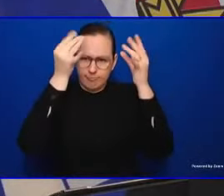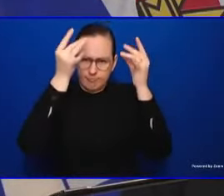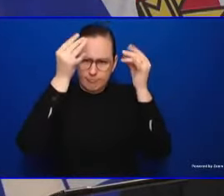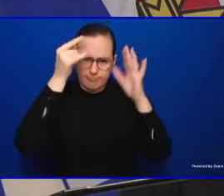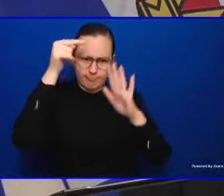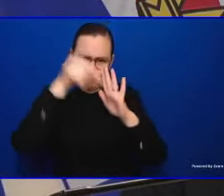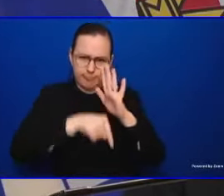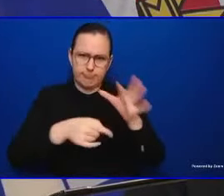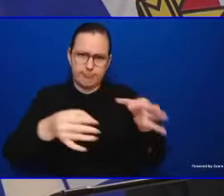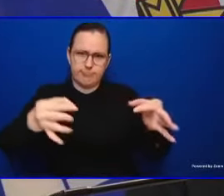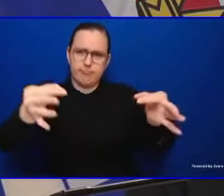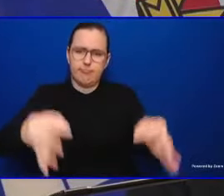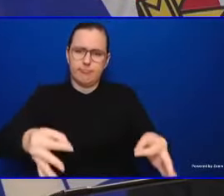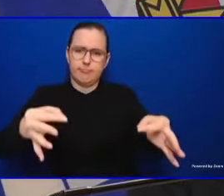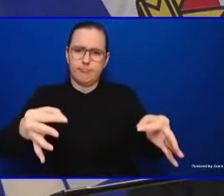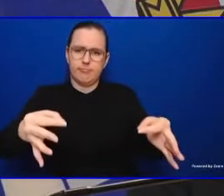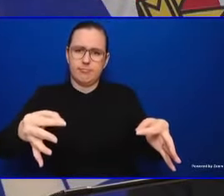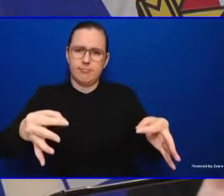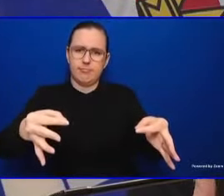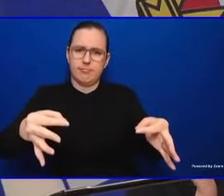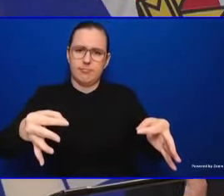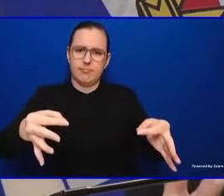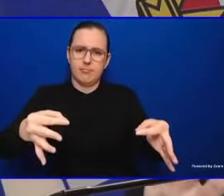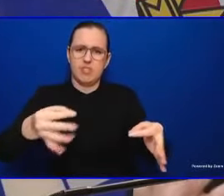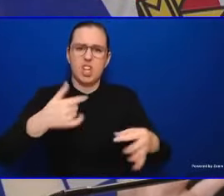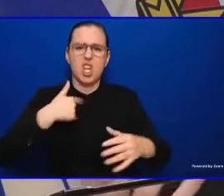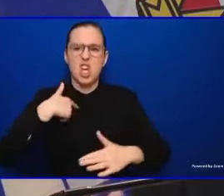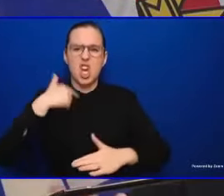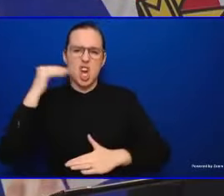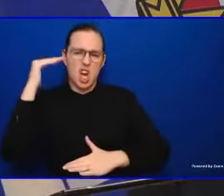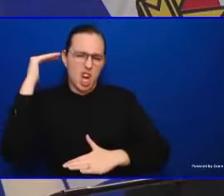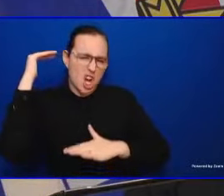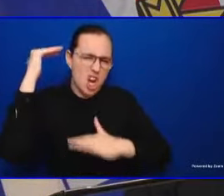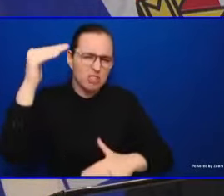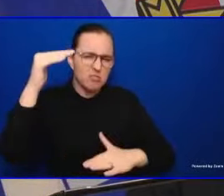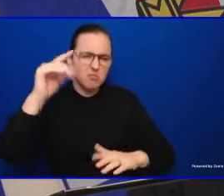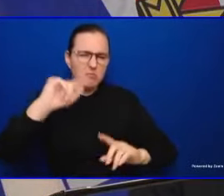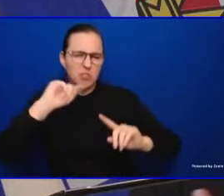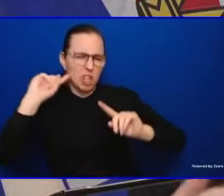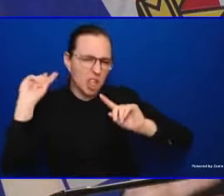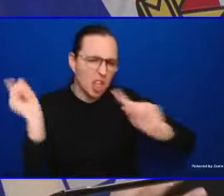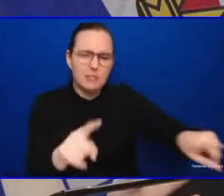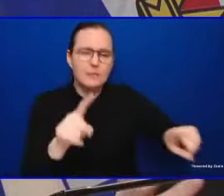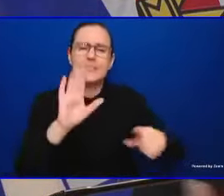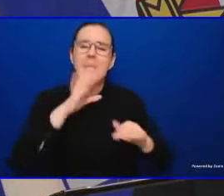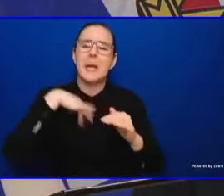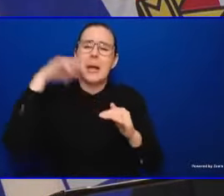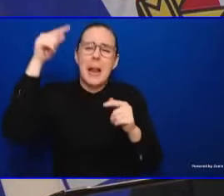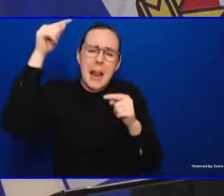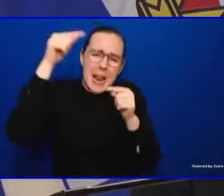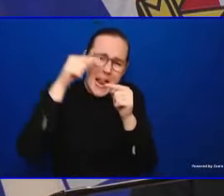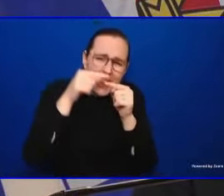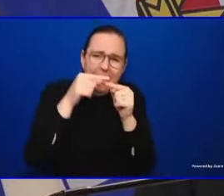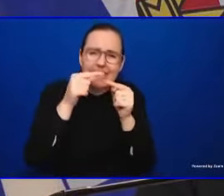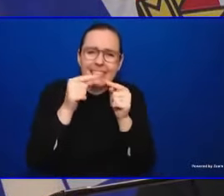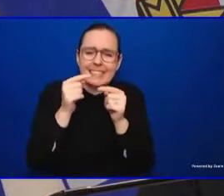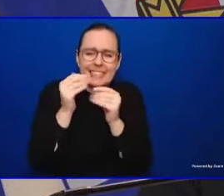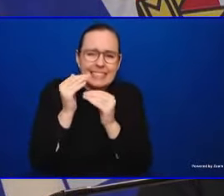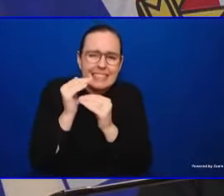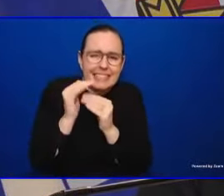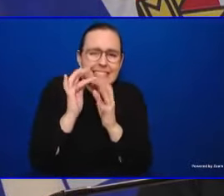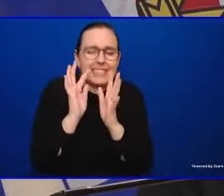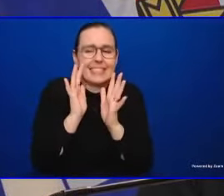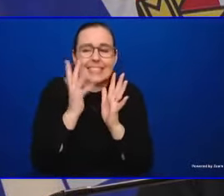will the minimum amount of disruption to accomplish what we need to do, which is to minimize sickness and